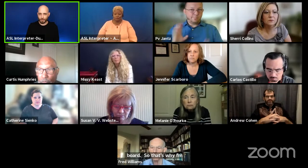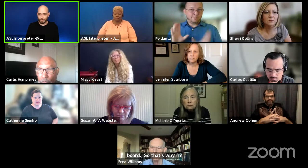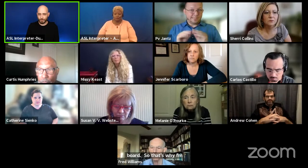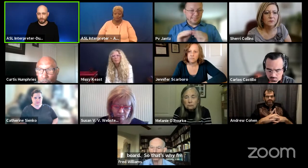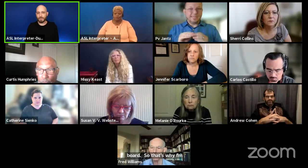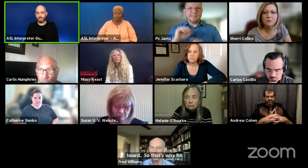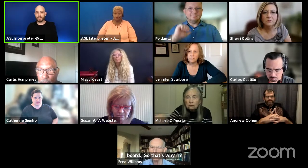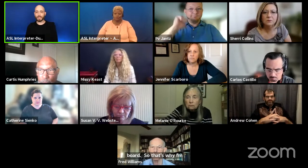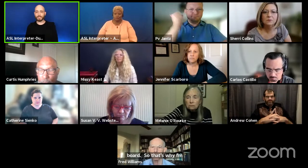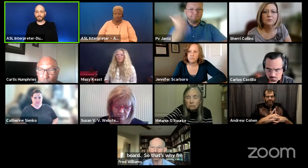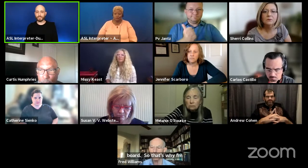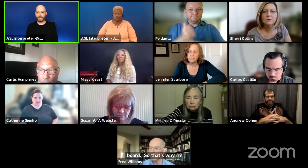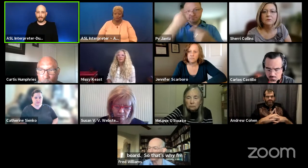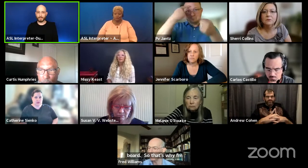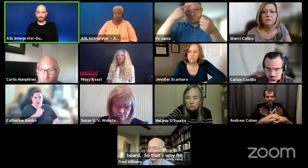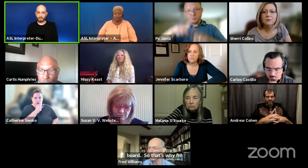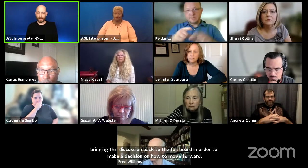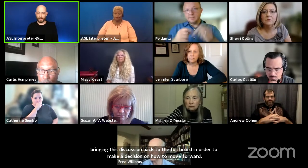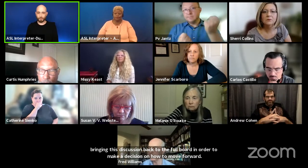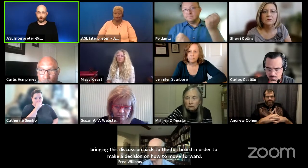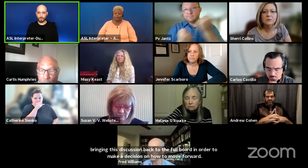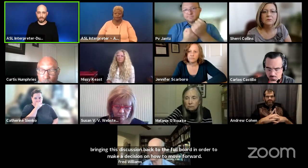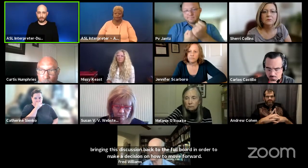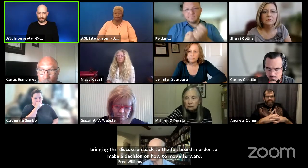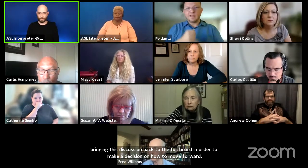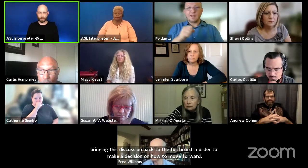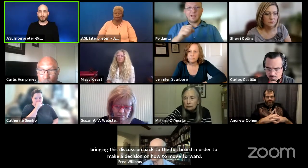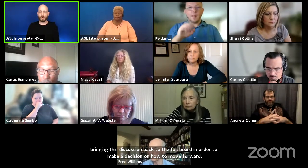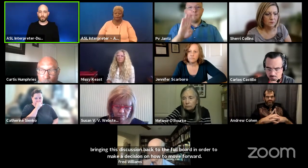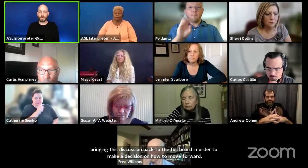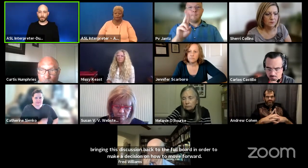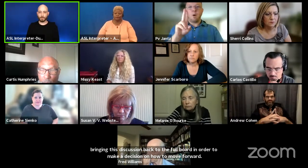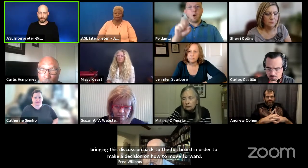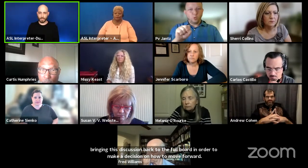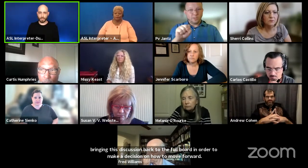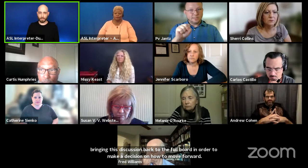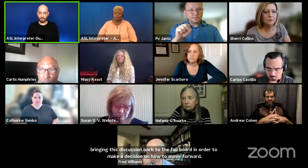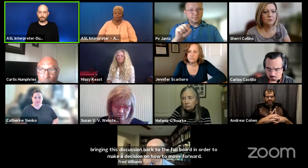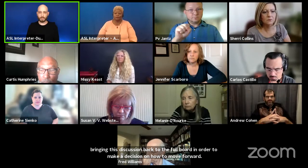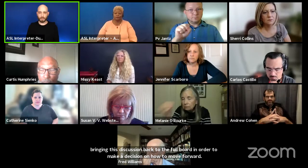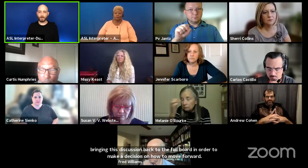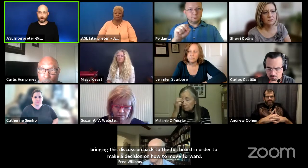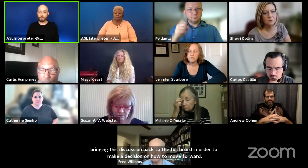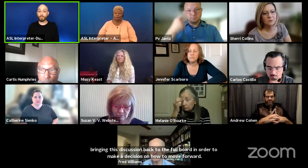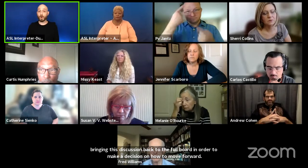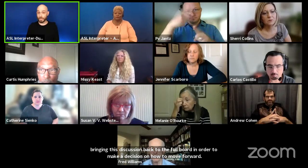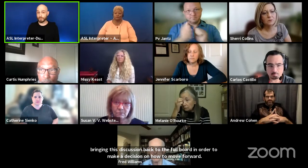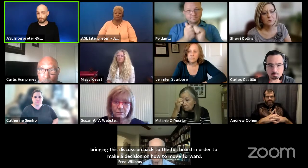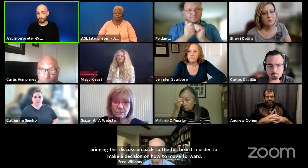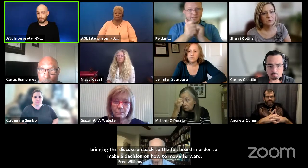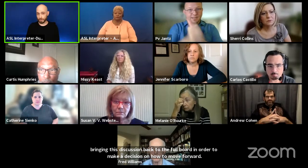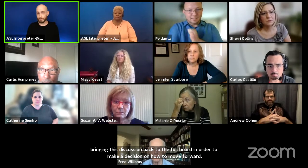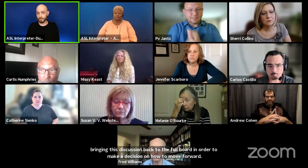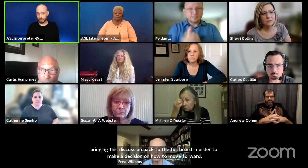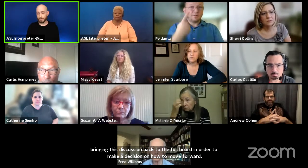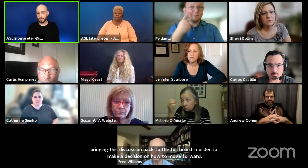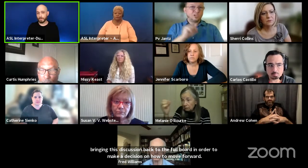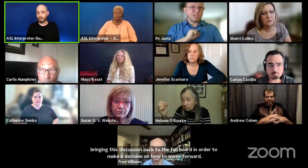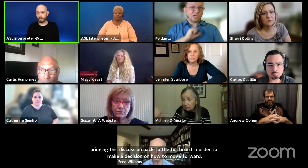The issue is that at the last board meeting, we agreed on a bonus